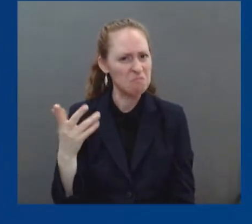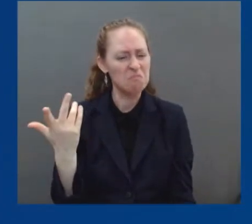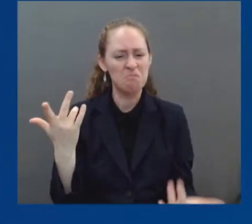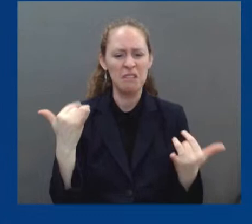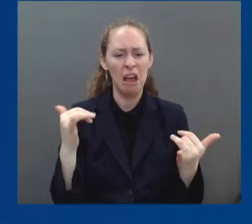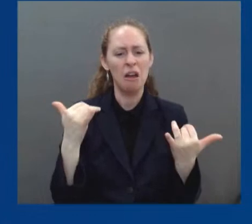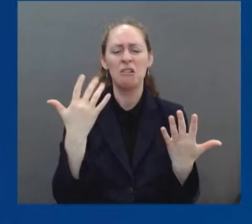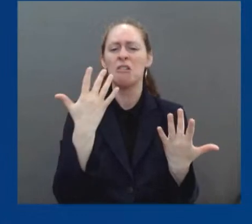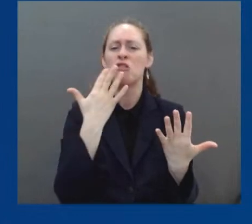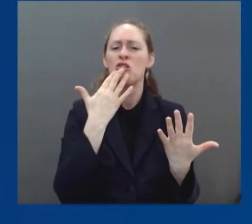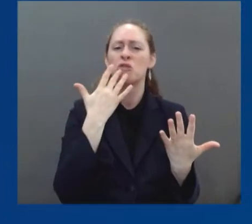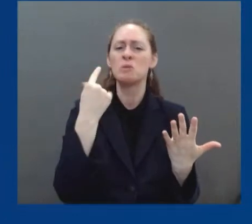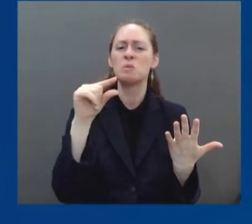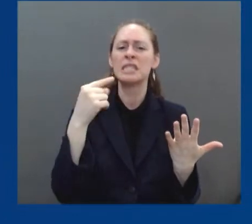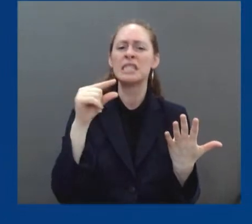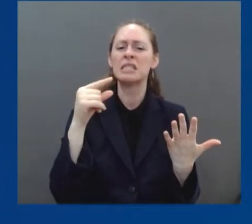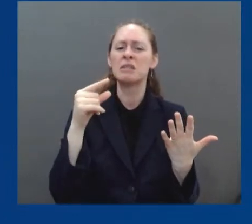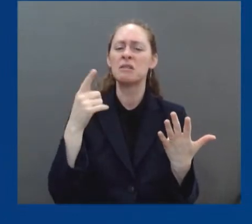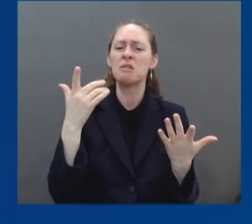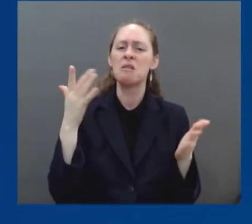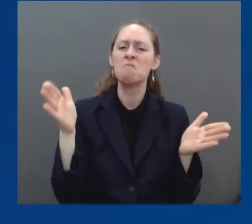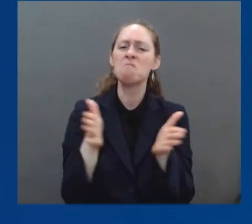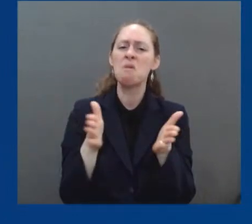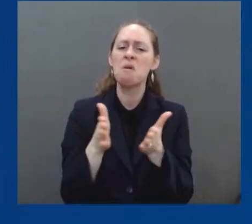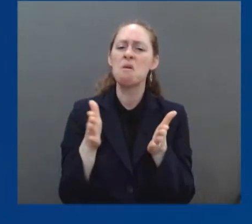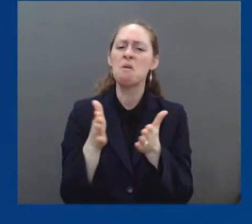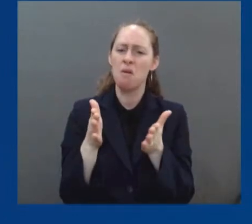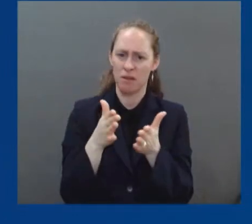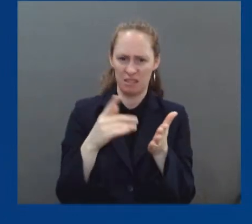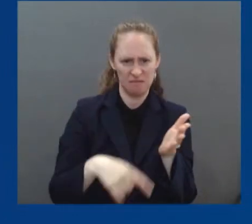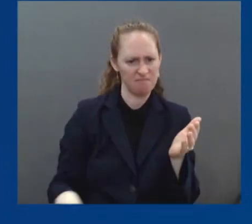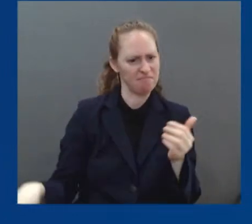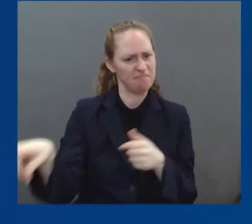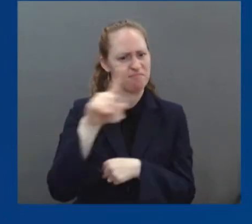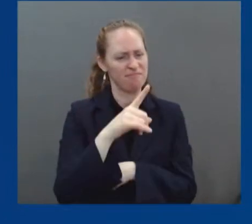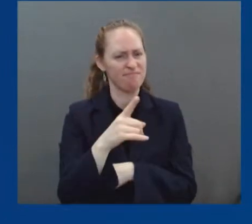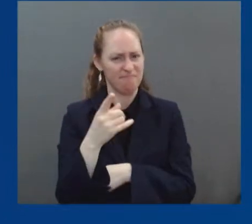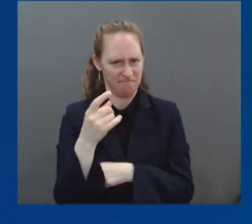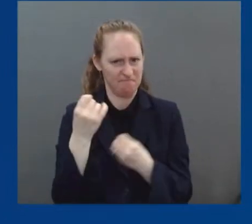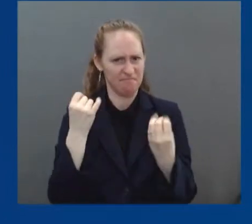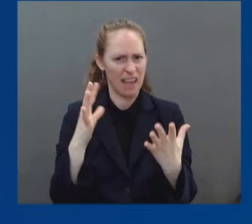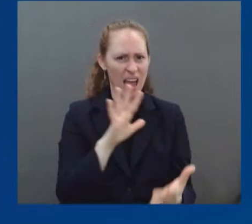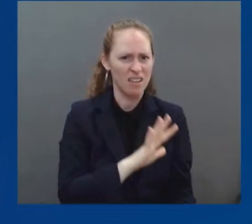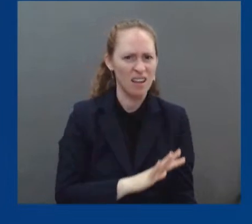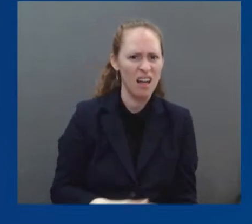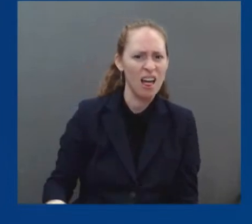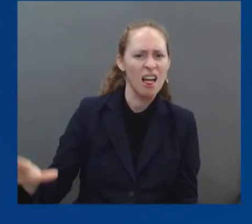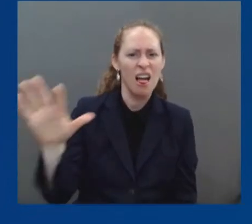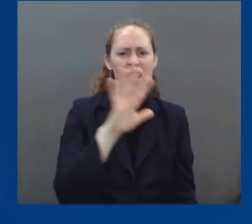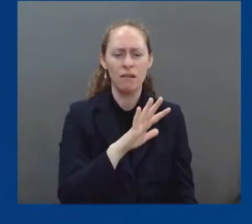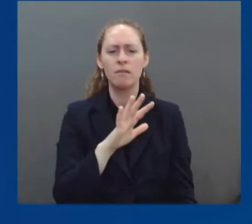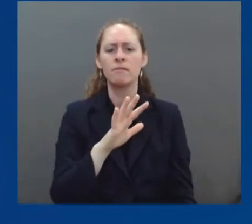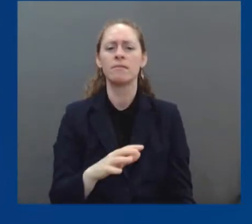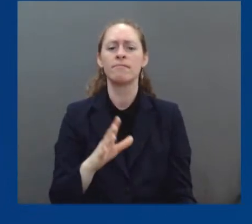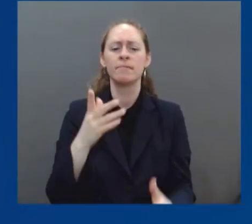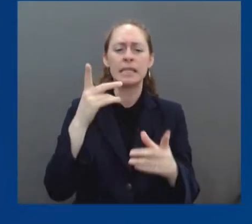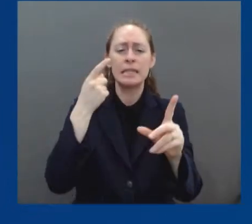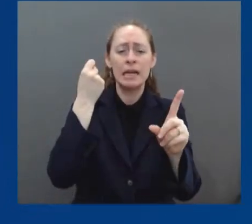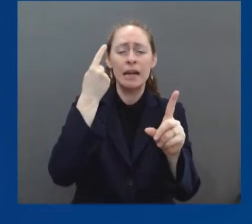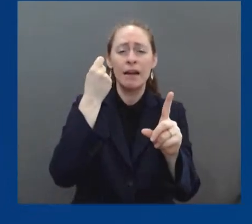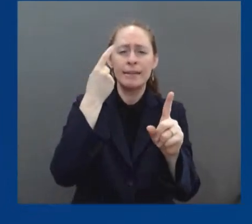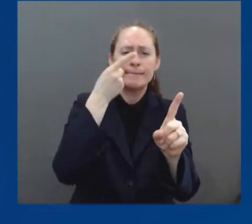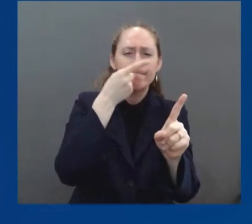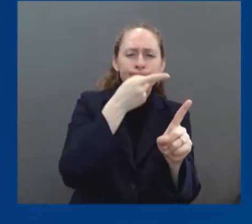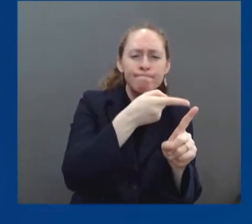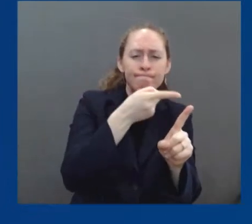US population. If we look more closely at the local level, we find a handful of counties where we are seeing increases in